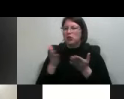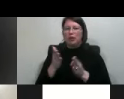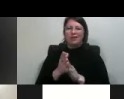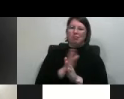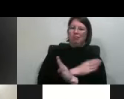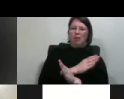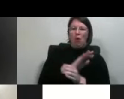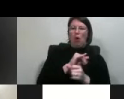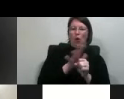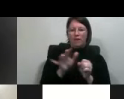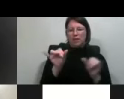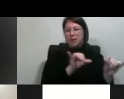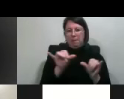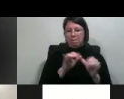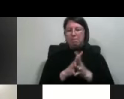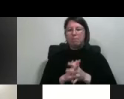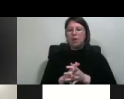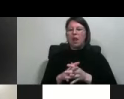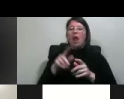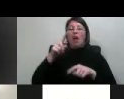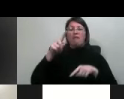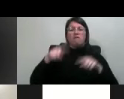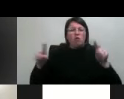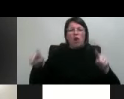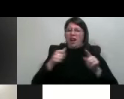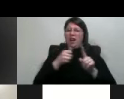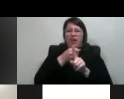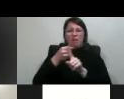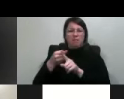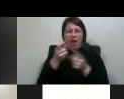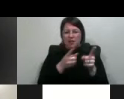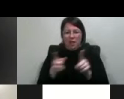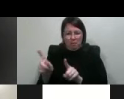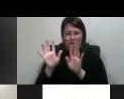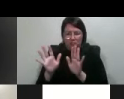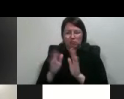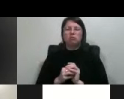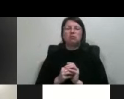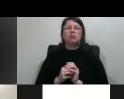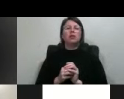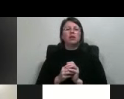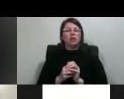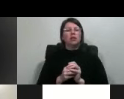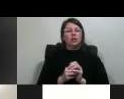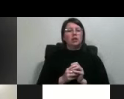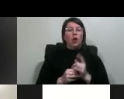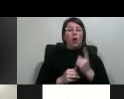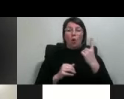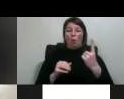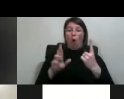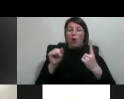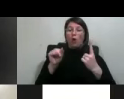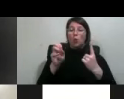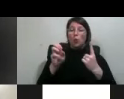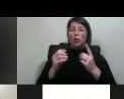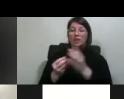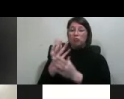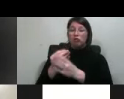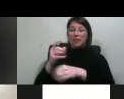There's a variety of impacts going to affect. So will be one route in the spring that will actually have